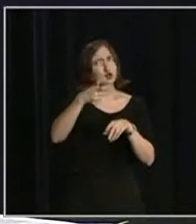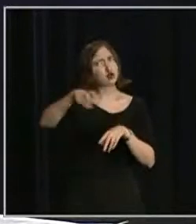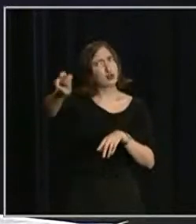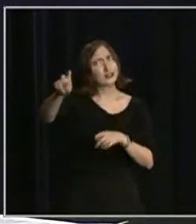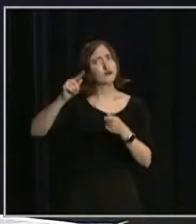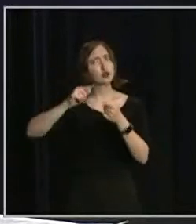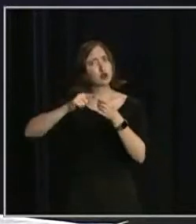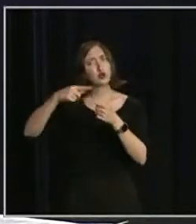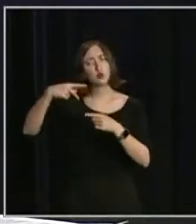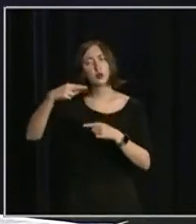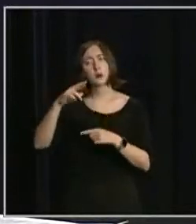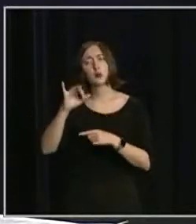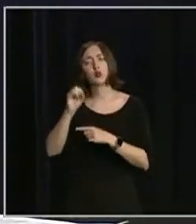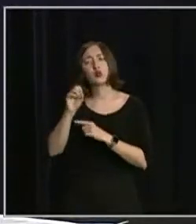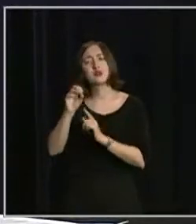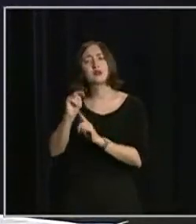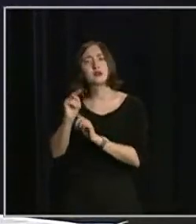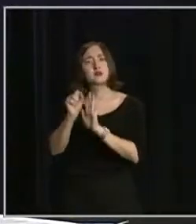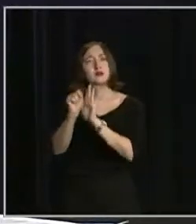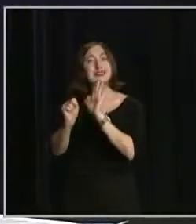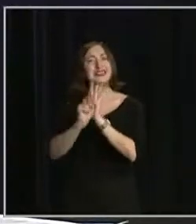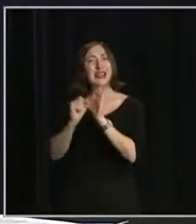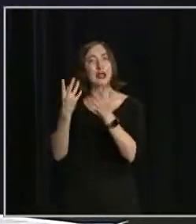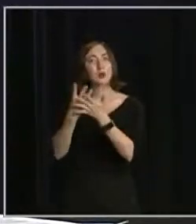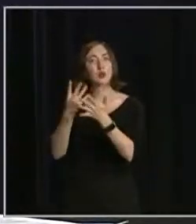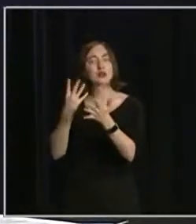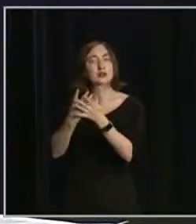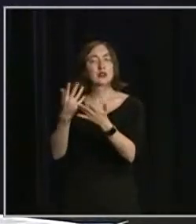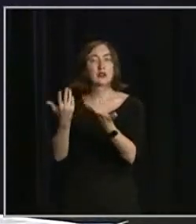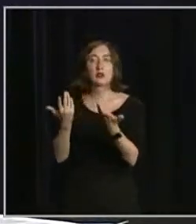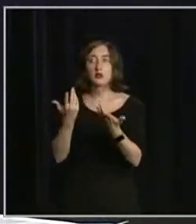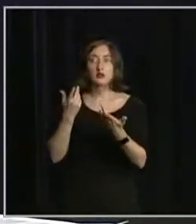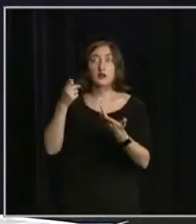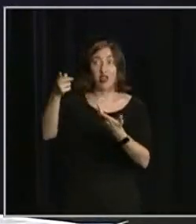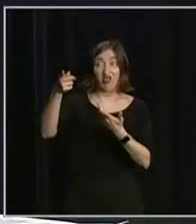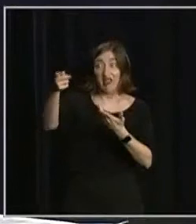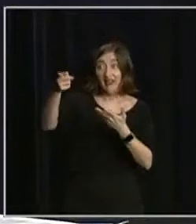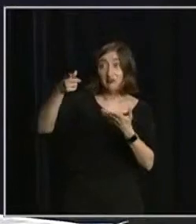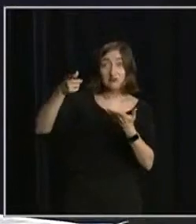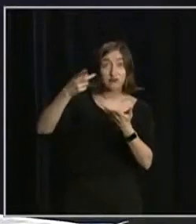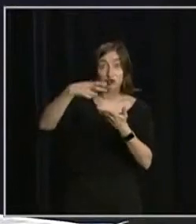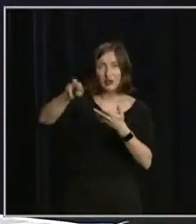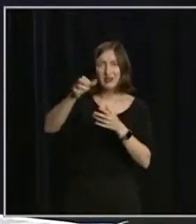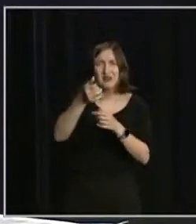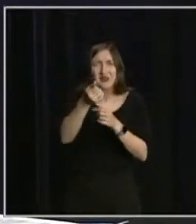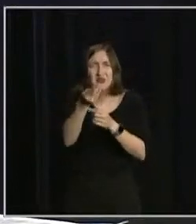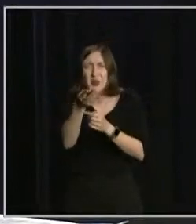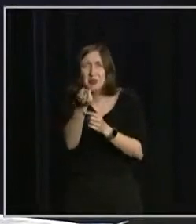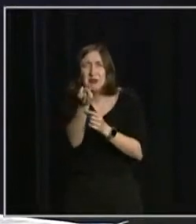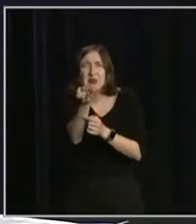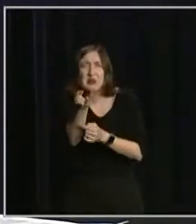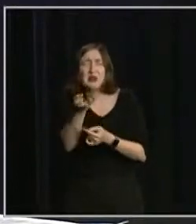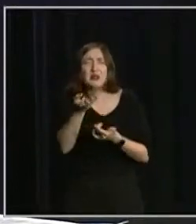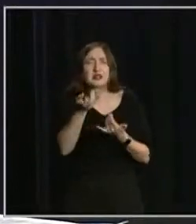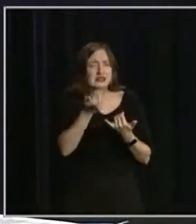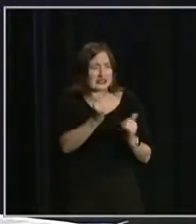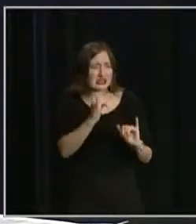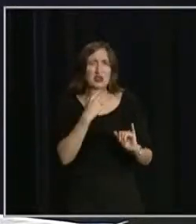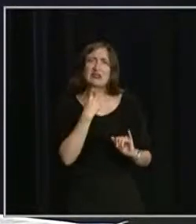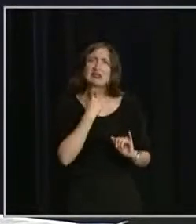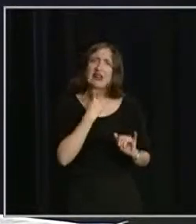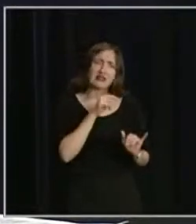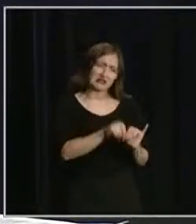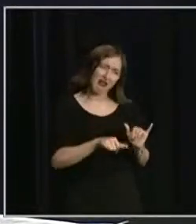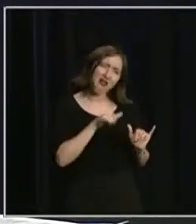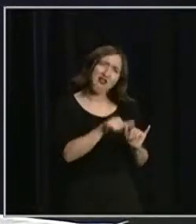Prison system hadn't been taken, very, very few, so they're still stuck in our jail. Some of the rulings that the governor did